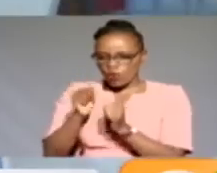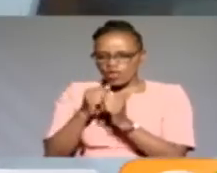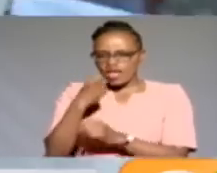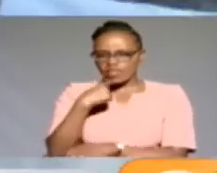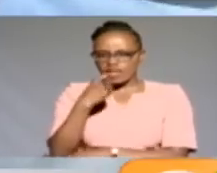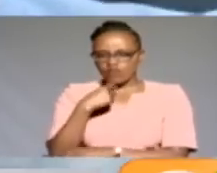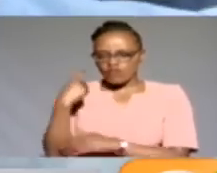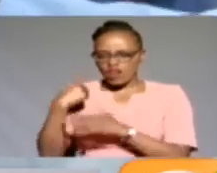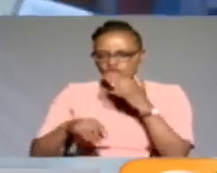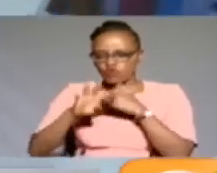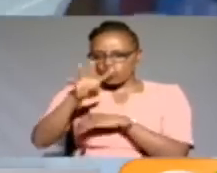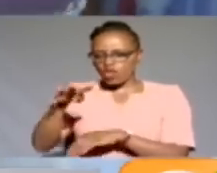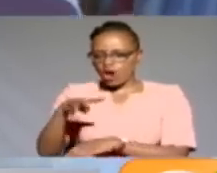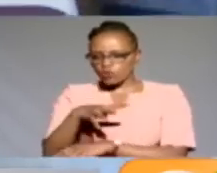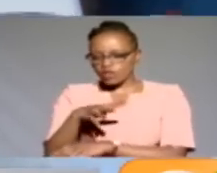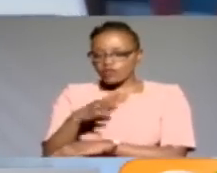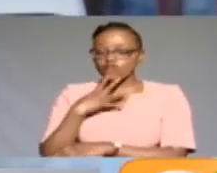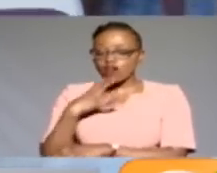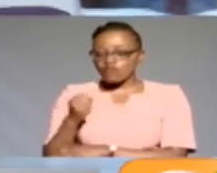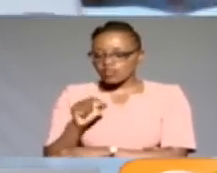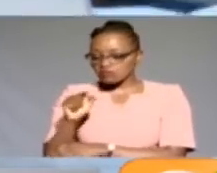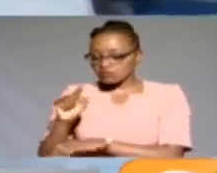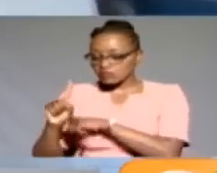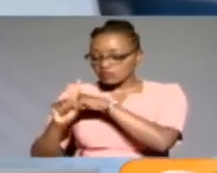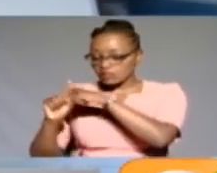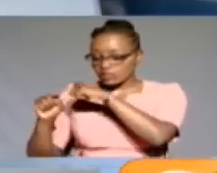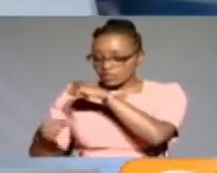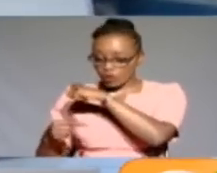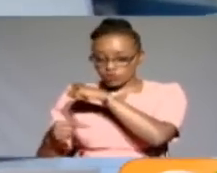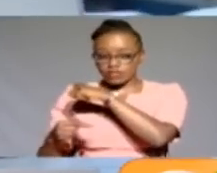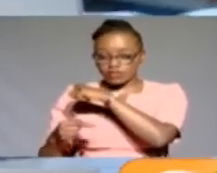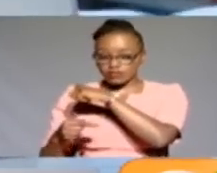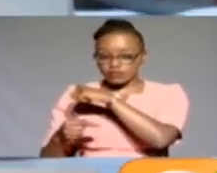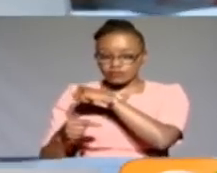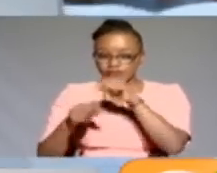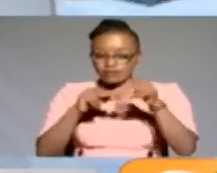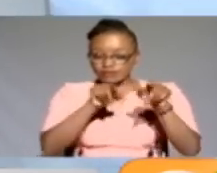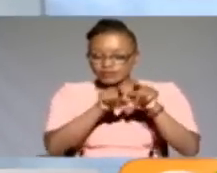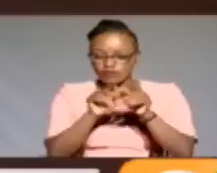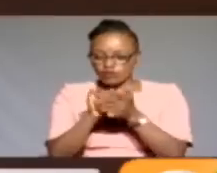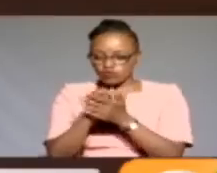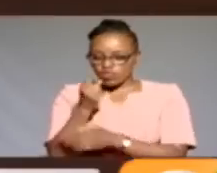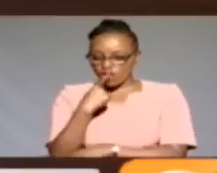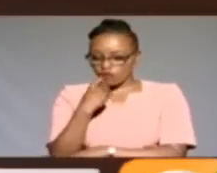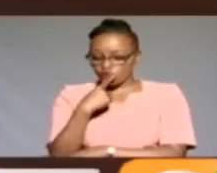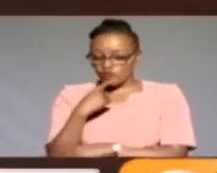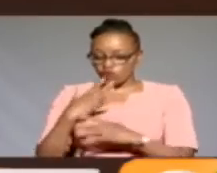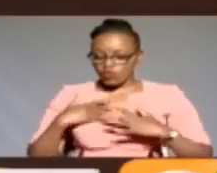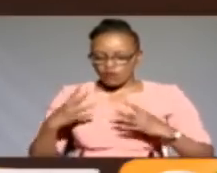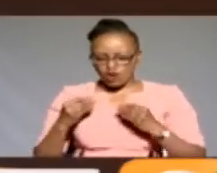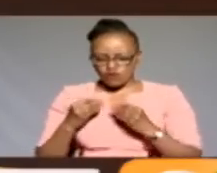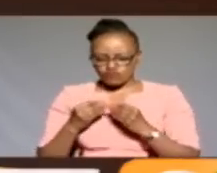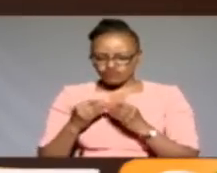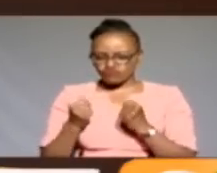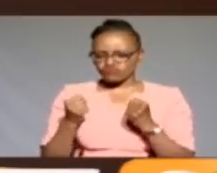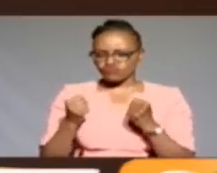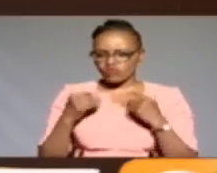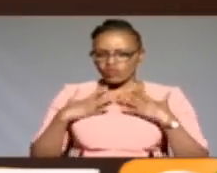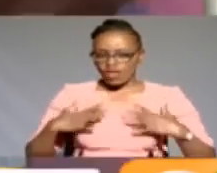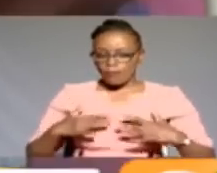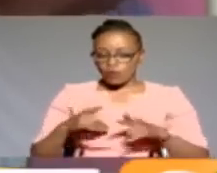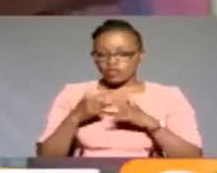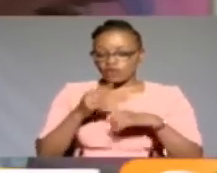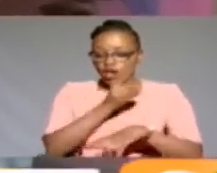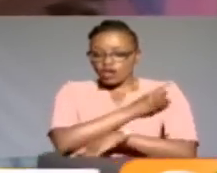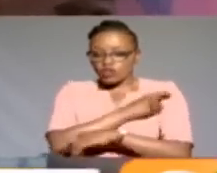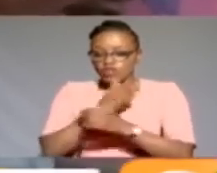however, cost between 4,500 and 6,000 shillings. And for the venom in Joel's body to be fully neutralized, the doctors needed